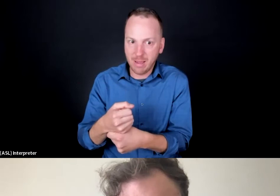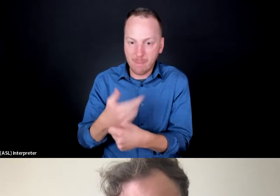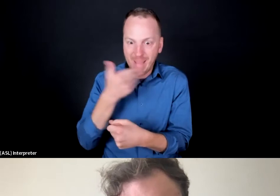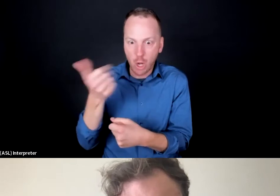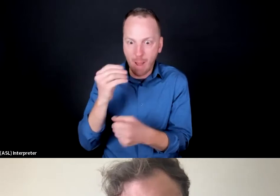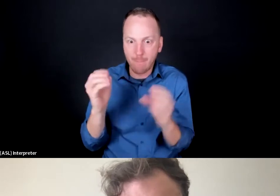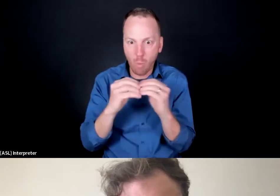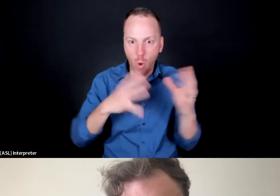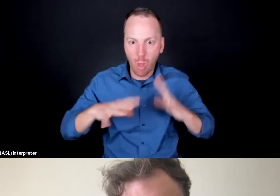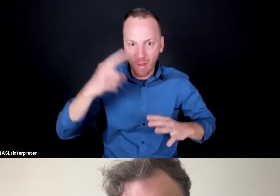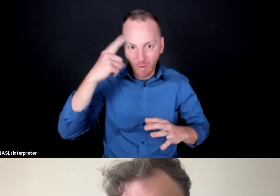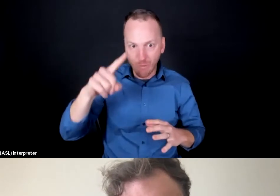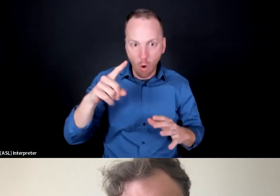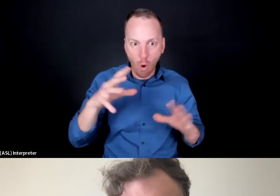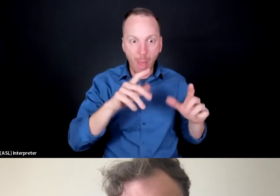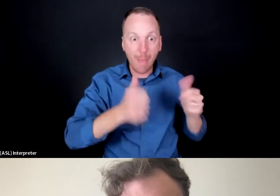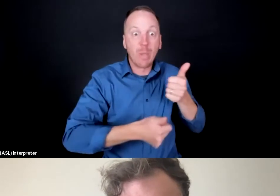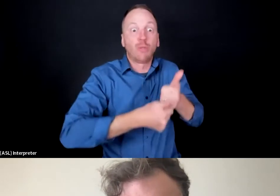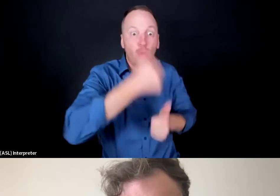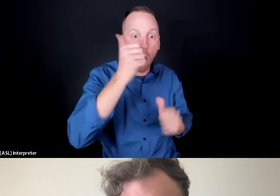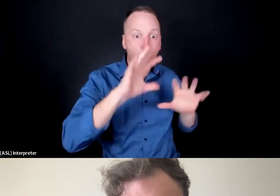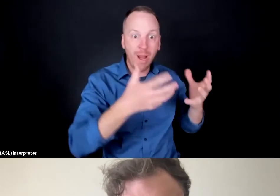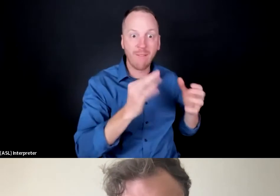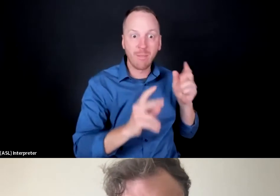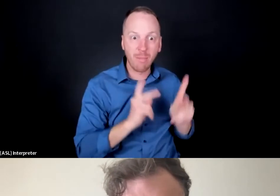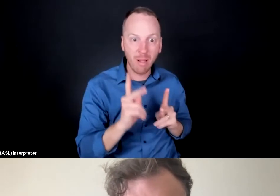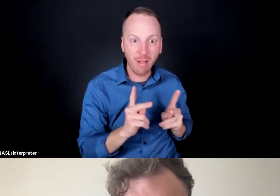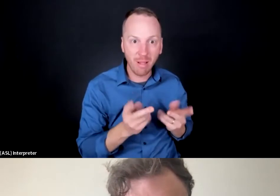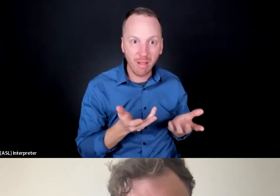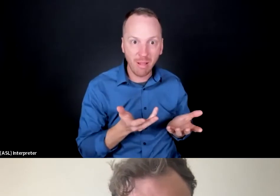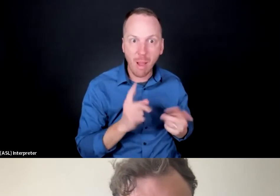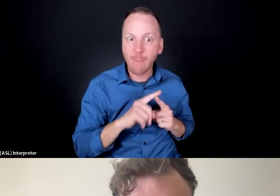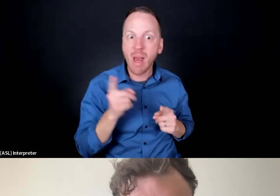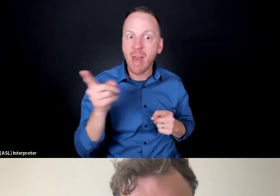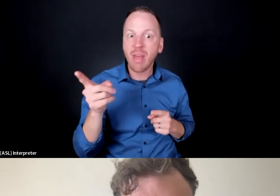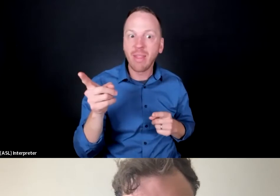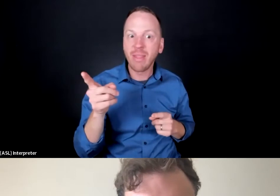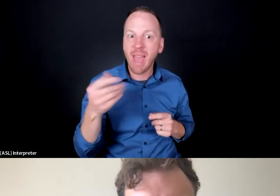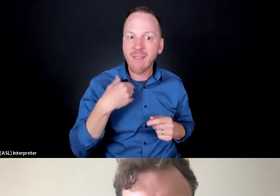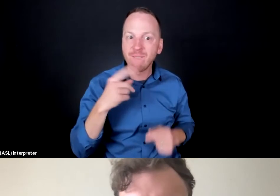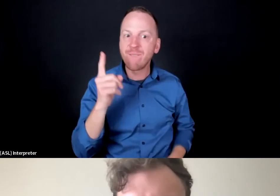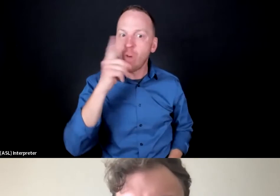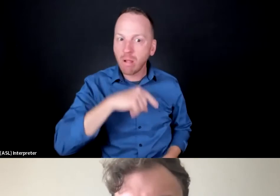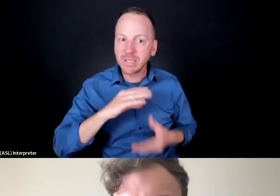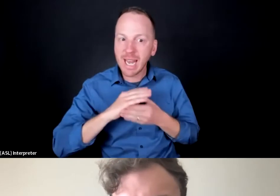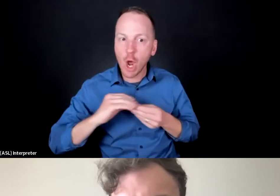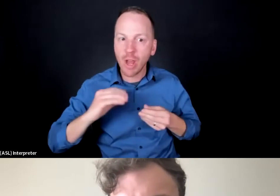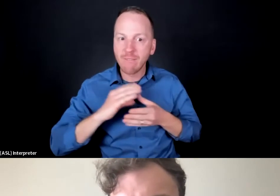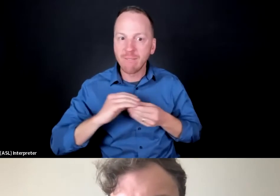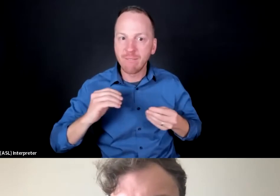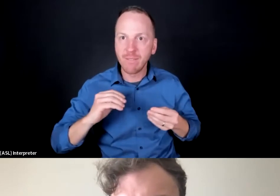better and more clothing for the majority of people, and like, but they had this false narrative that